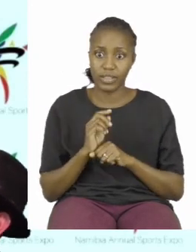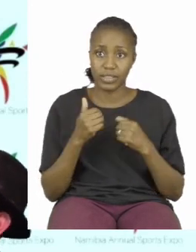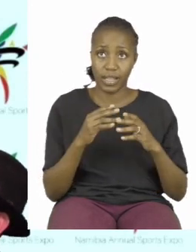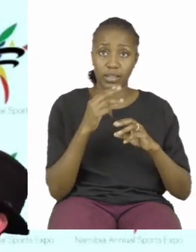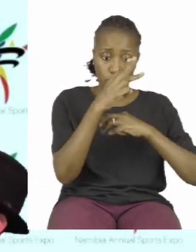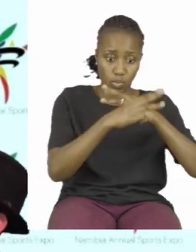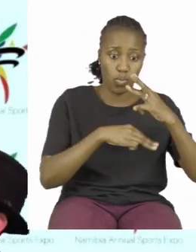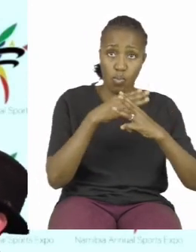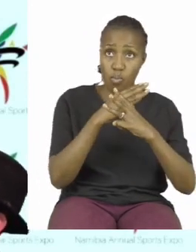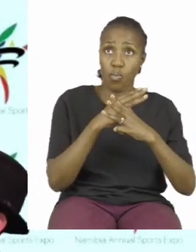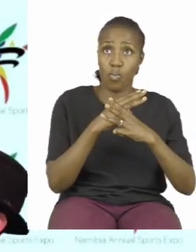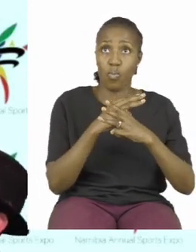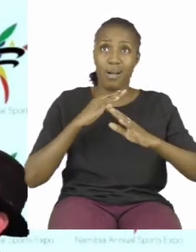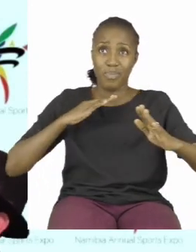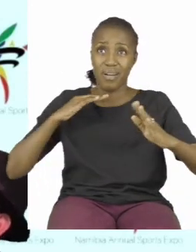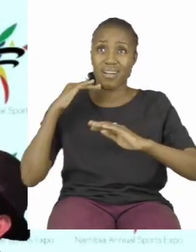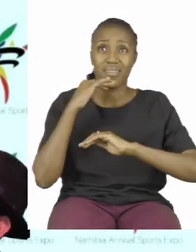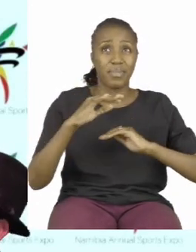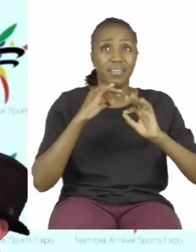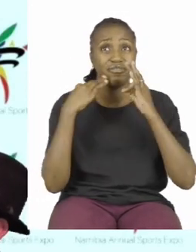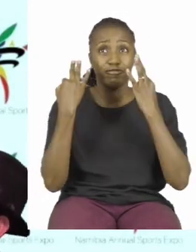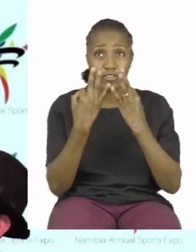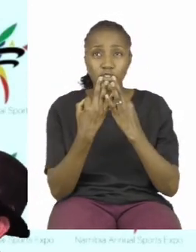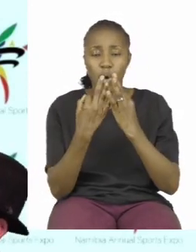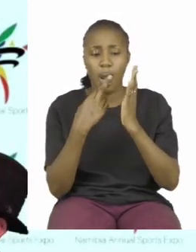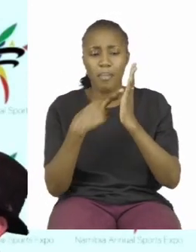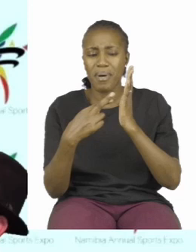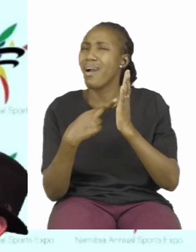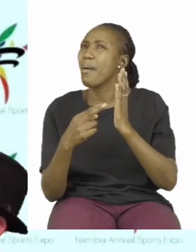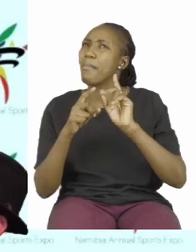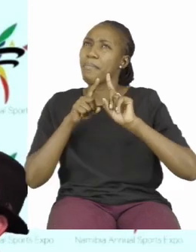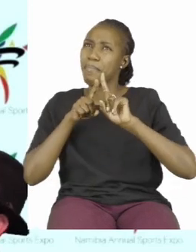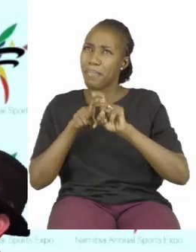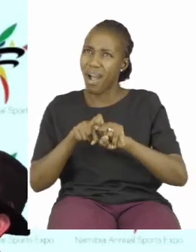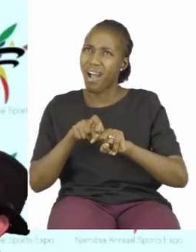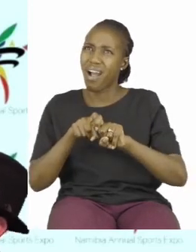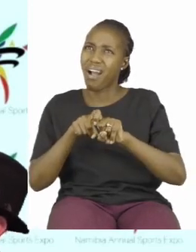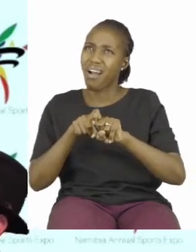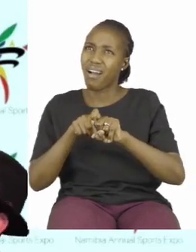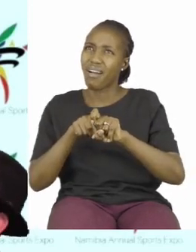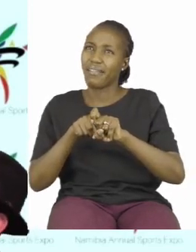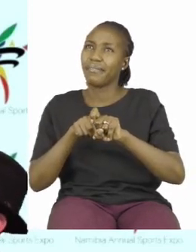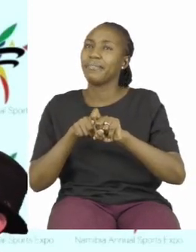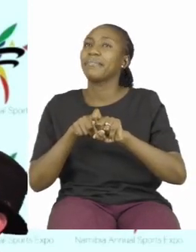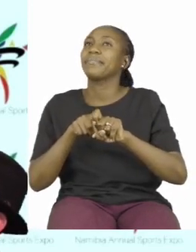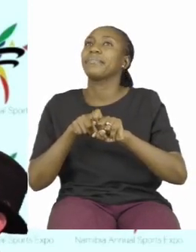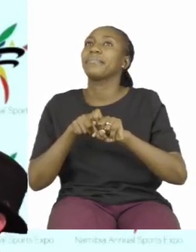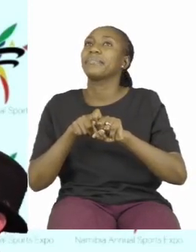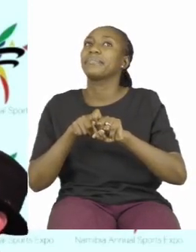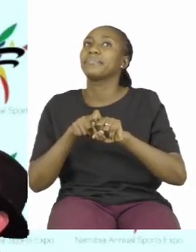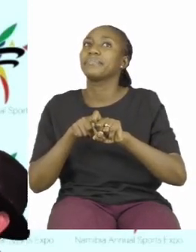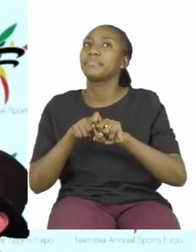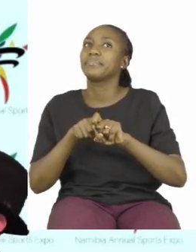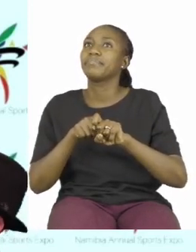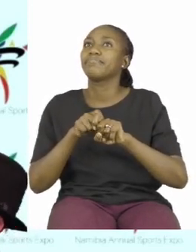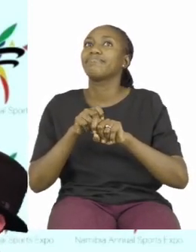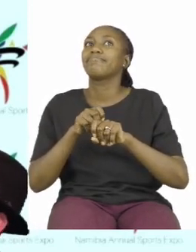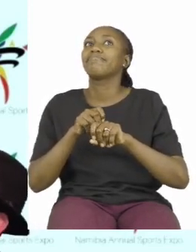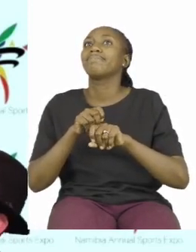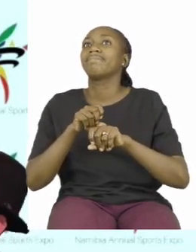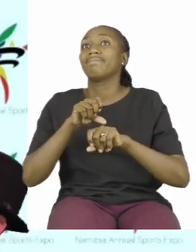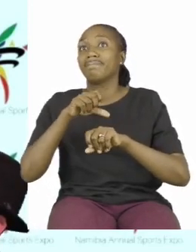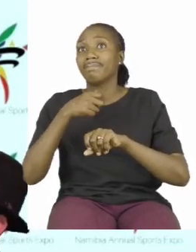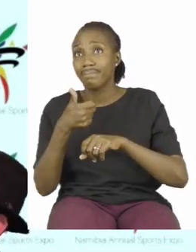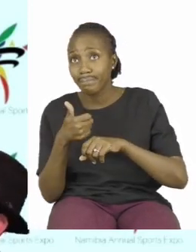Federation. Yes. And follow that strict rules and structures that are there. Uh-huh. You can't, there is another separate body which